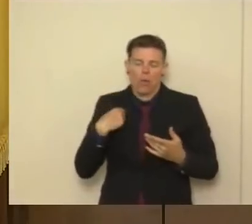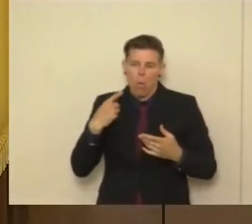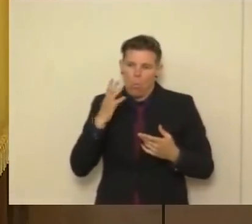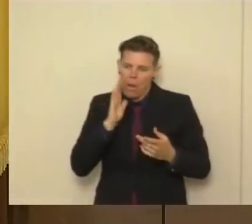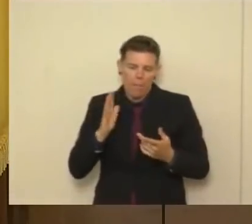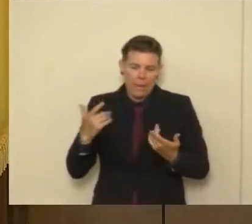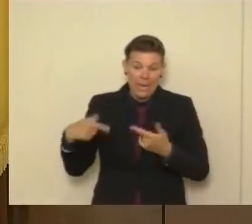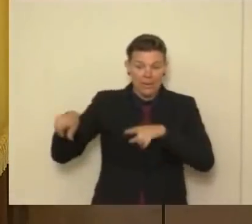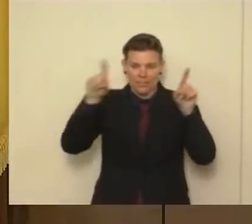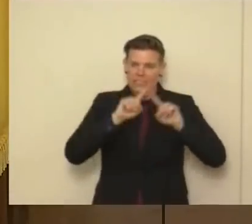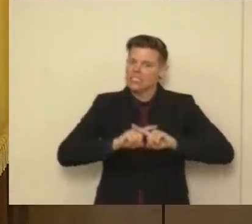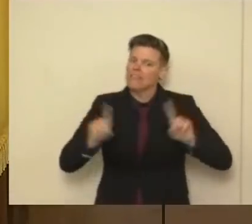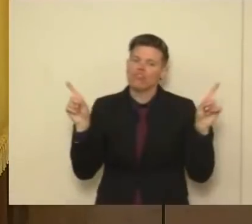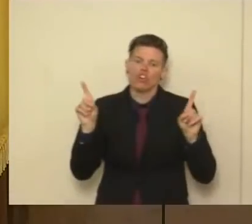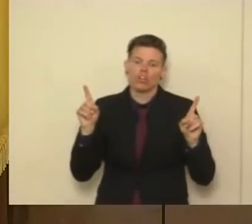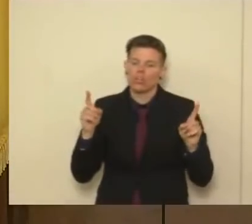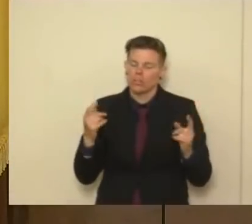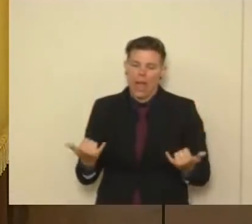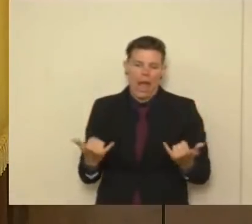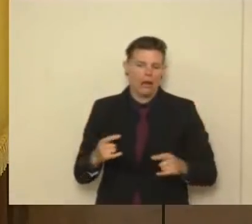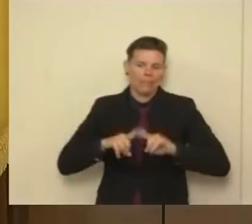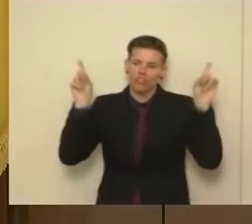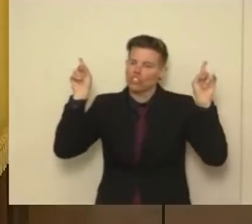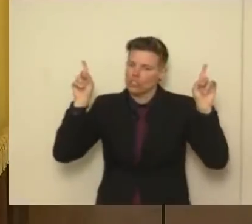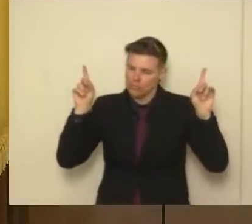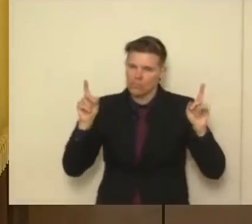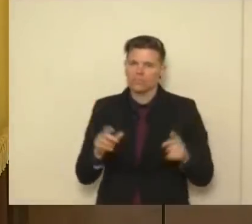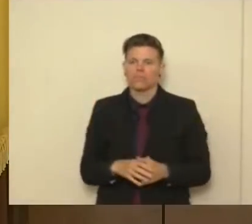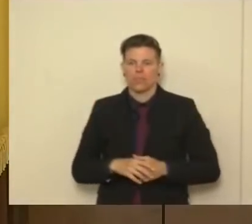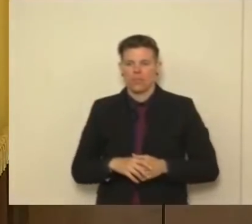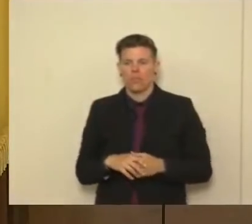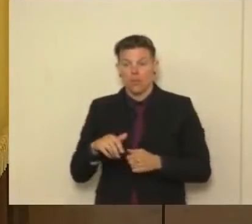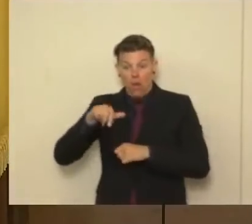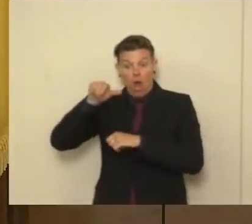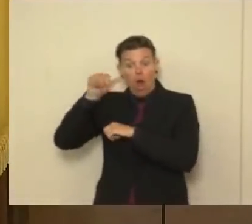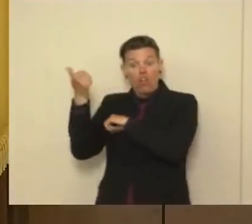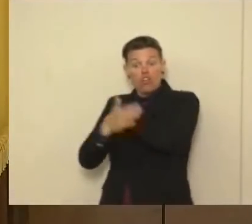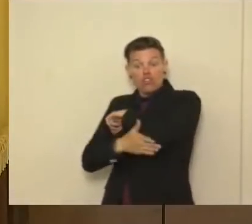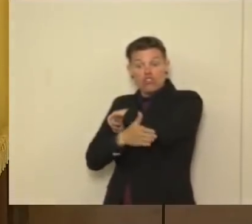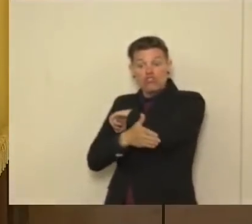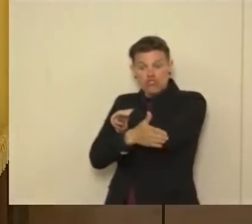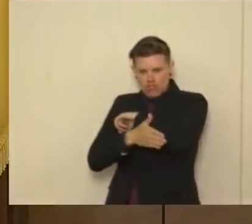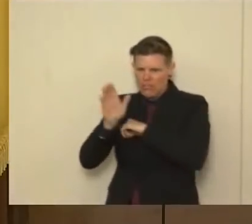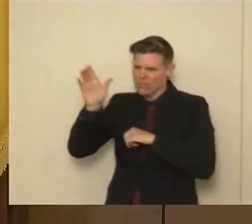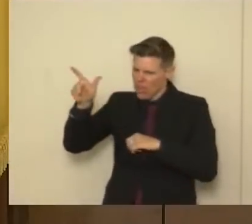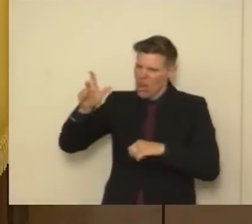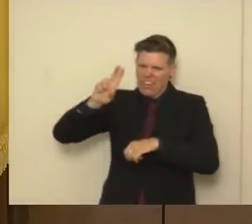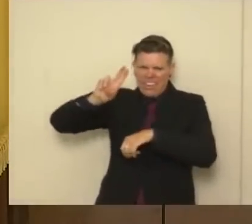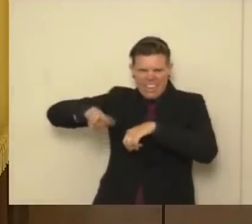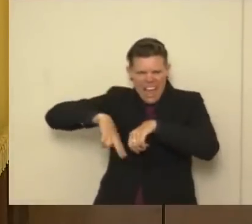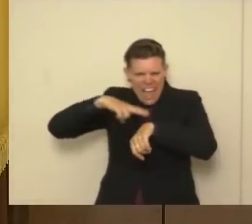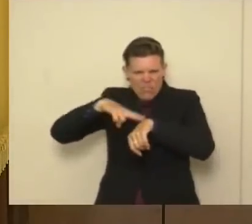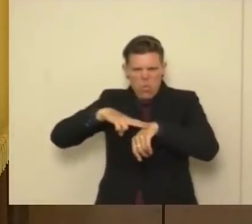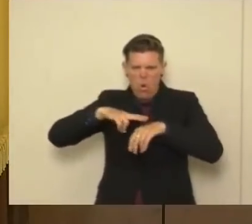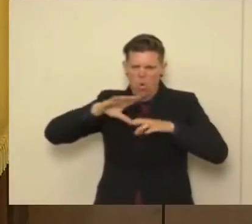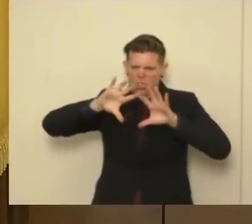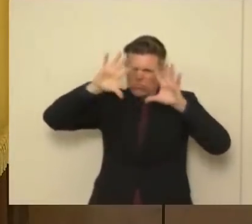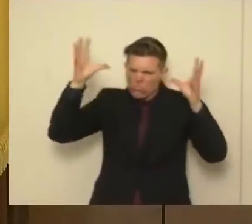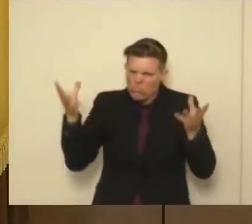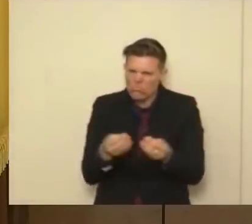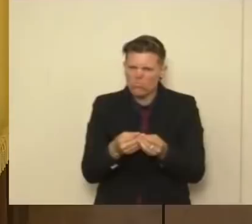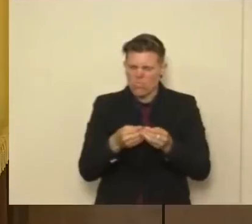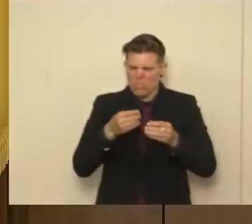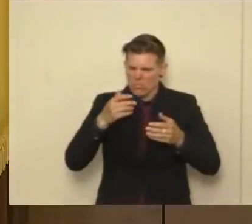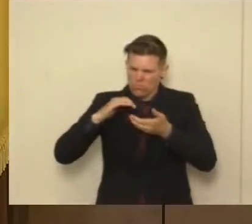in currently. And the countries that had a national plan with a national effort are